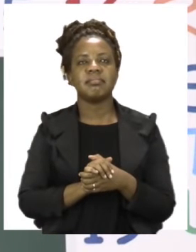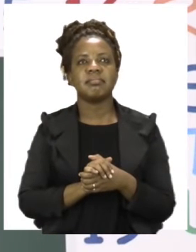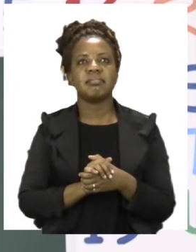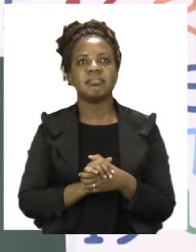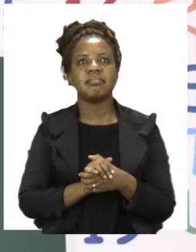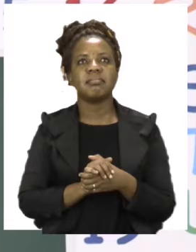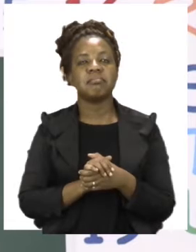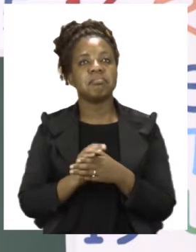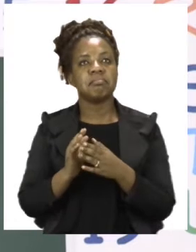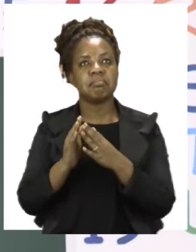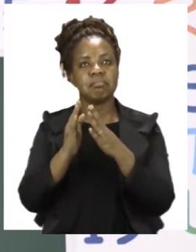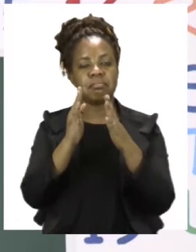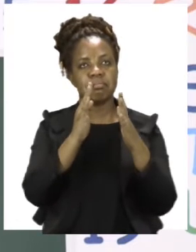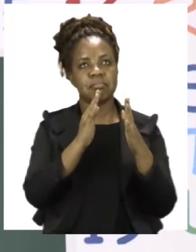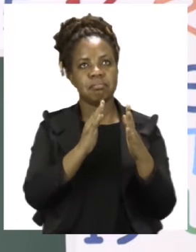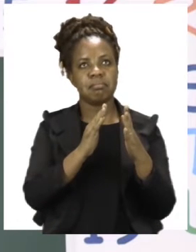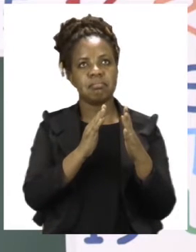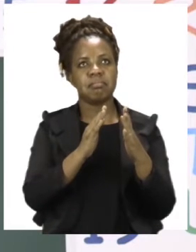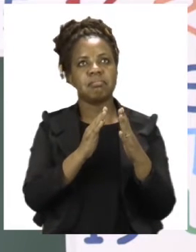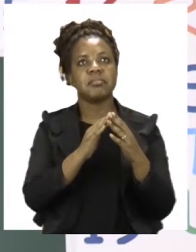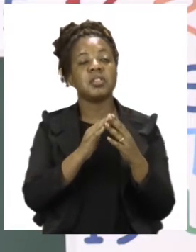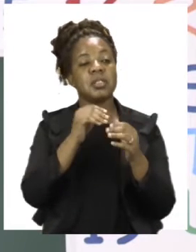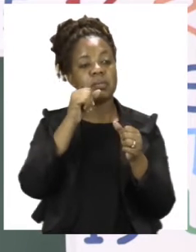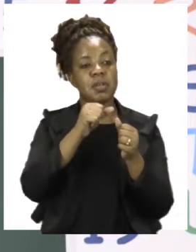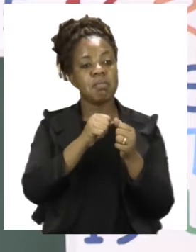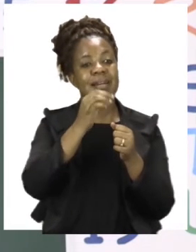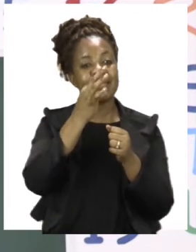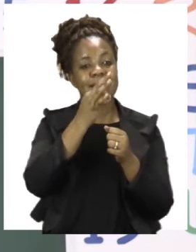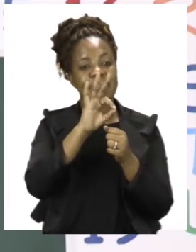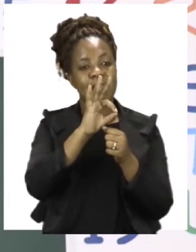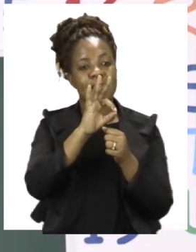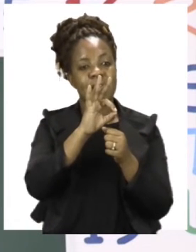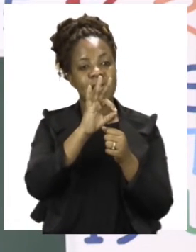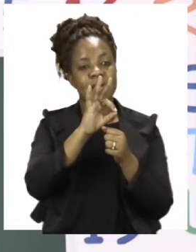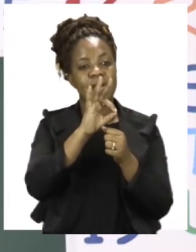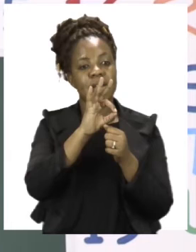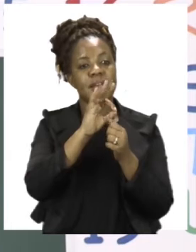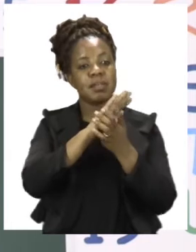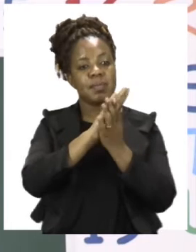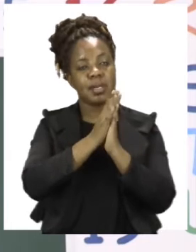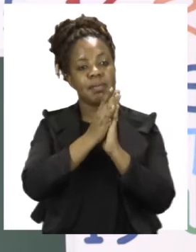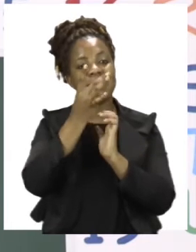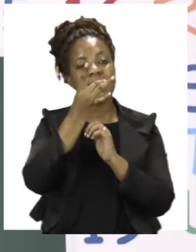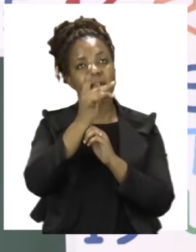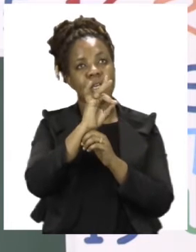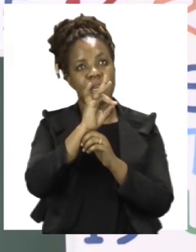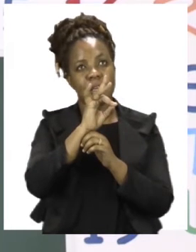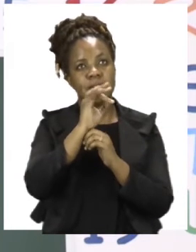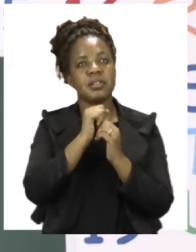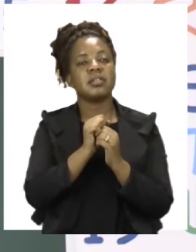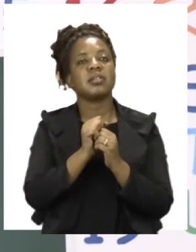subtraction. Remember, we cancelled this one and gave it to Mrs. Units. So instead of having